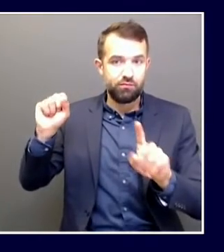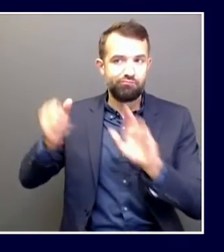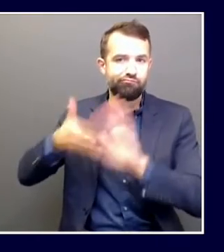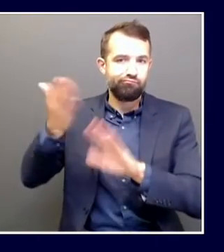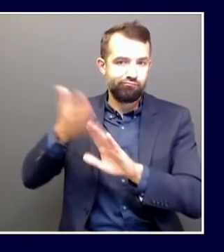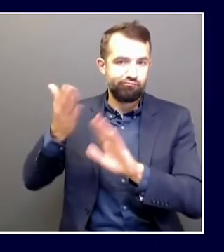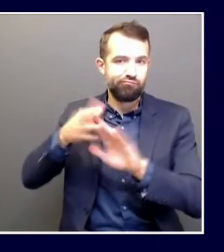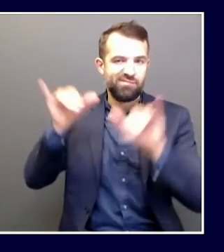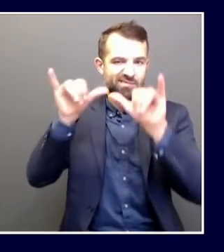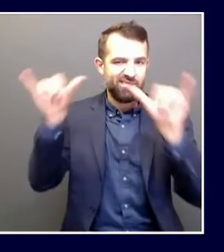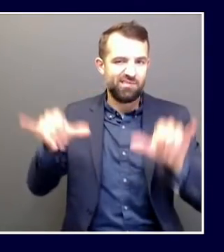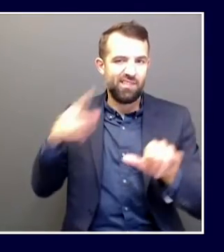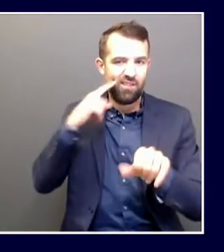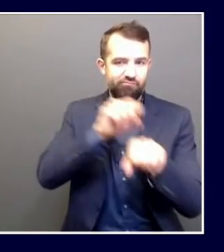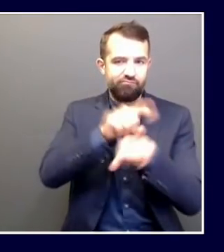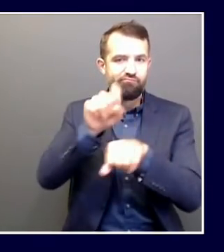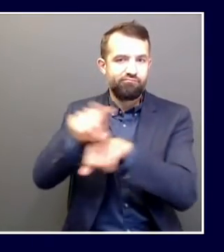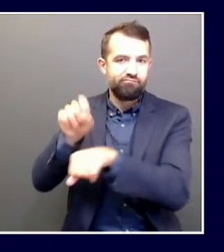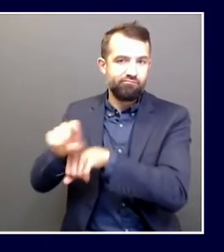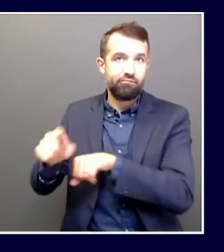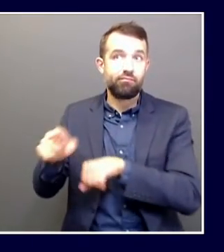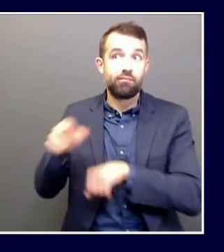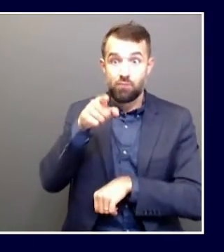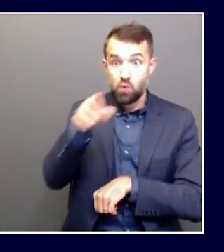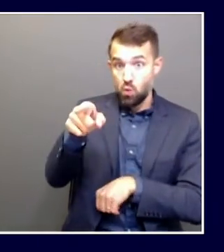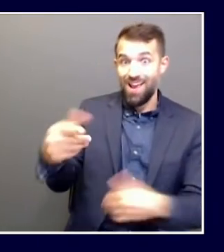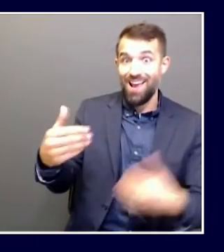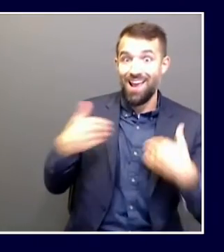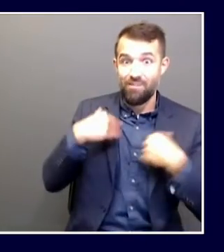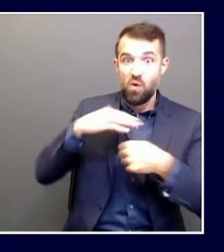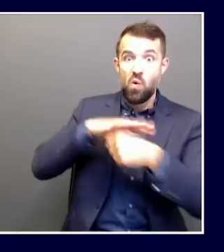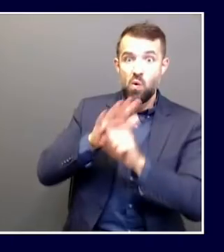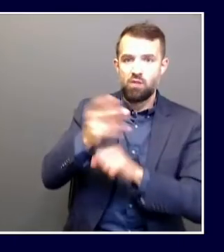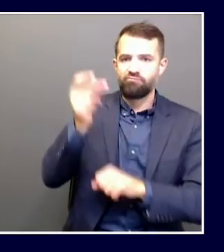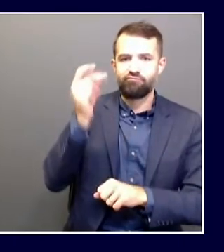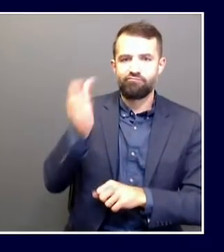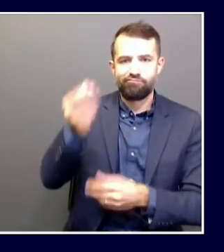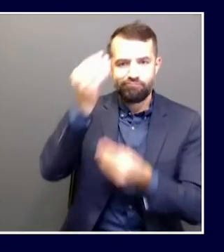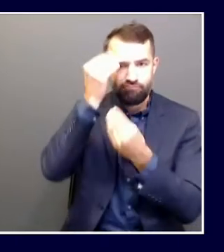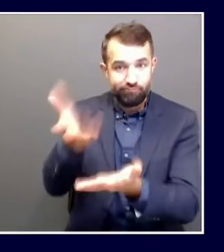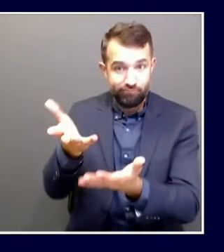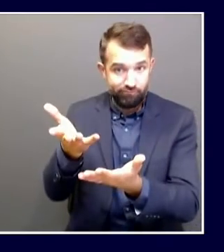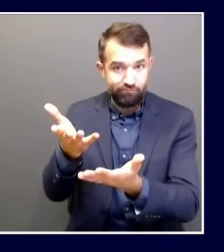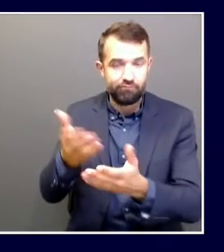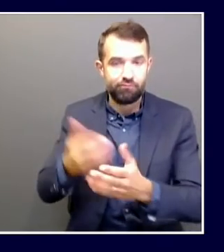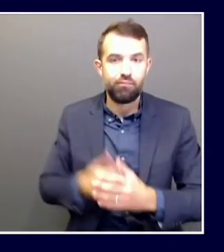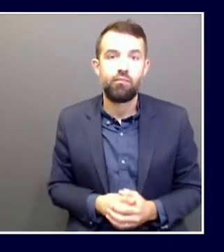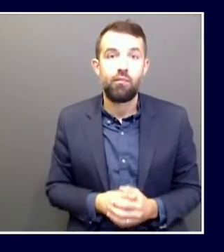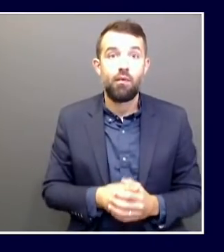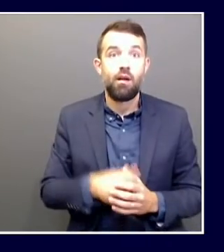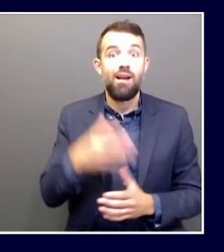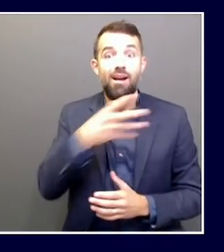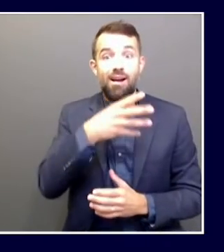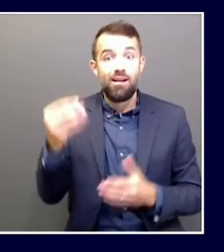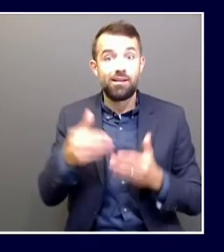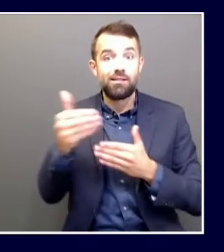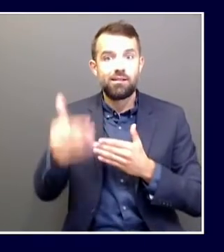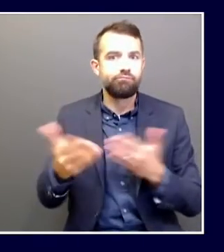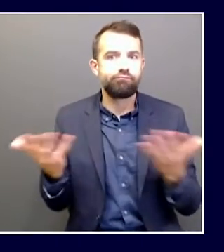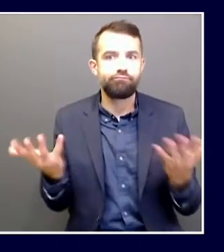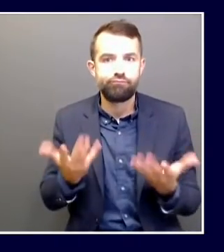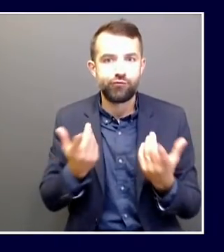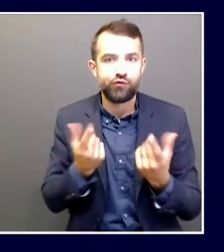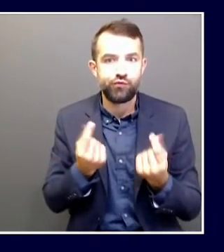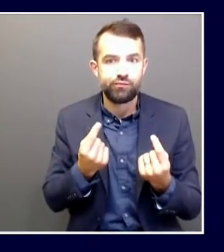their positive status in real time, but as well as given information about what to do or what not to do, and